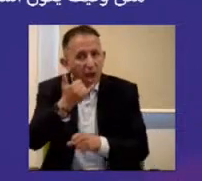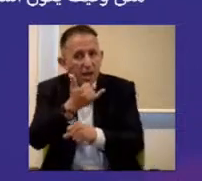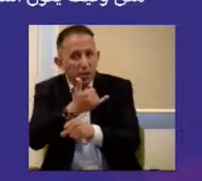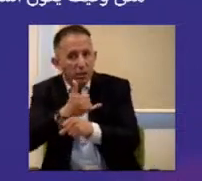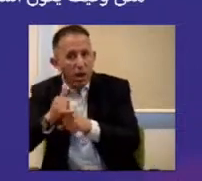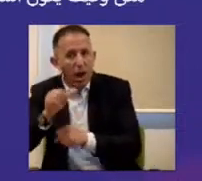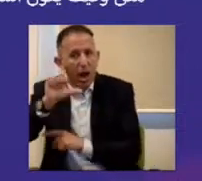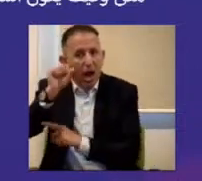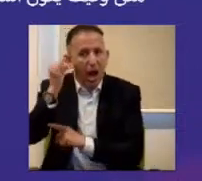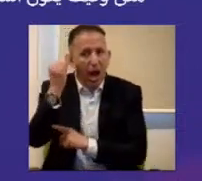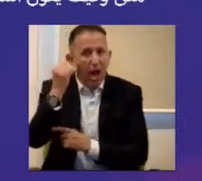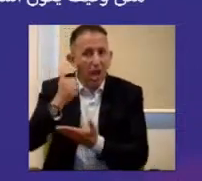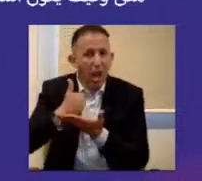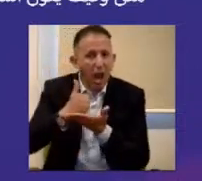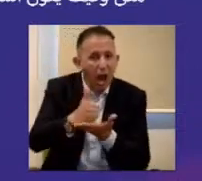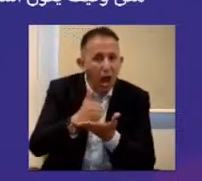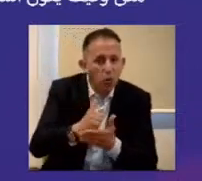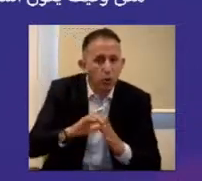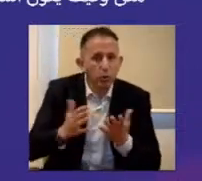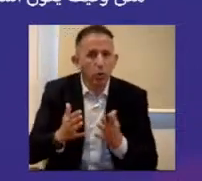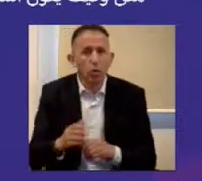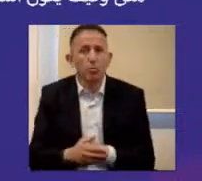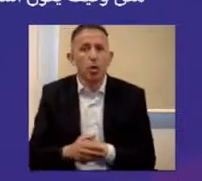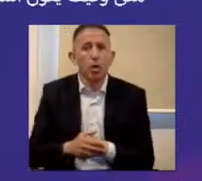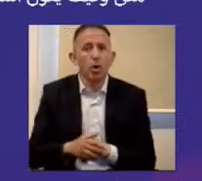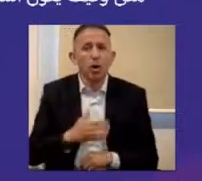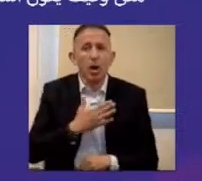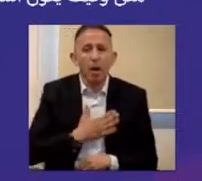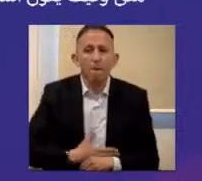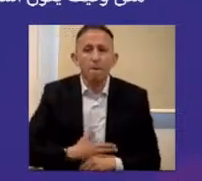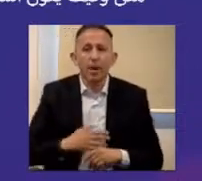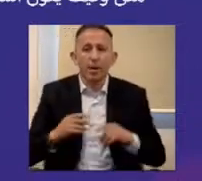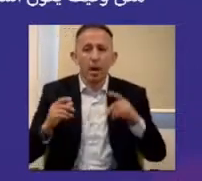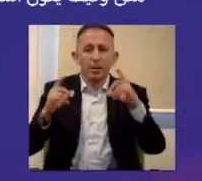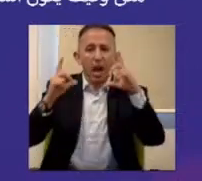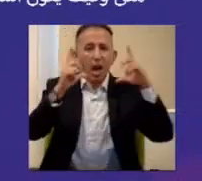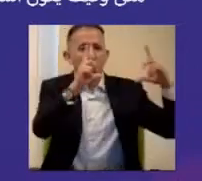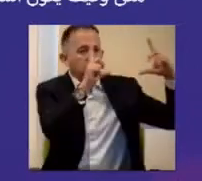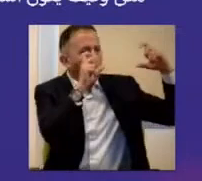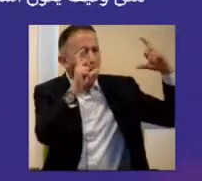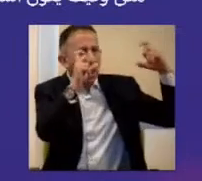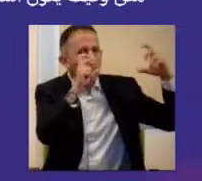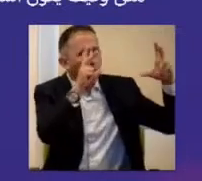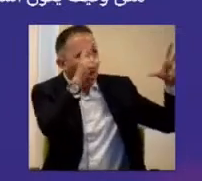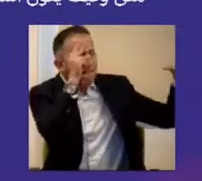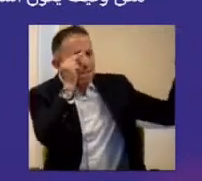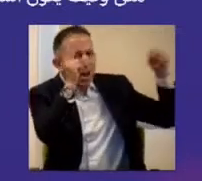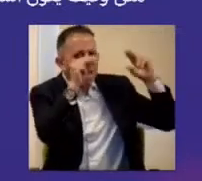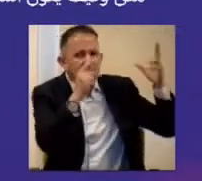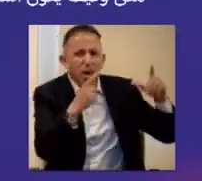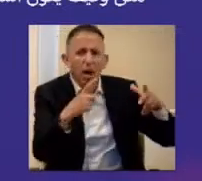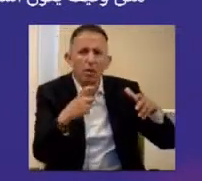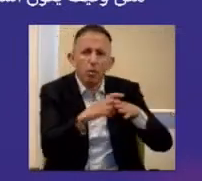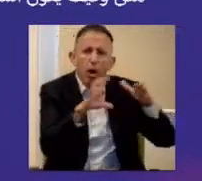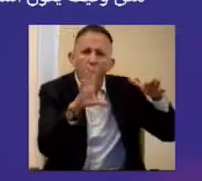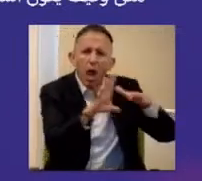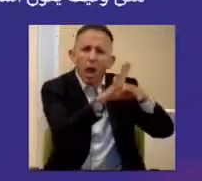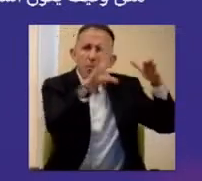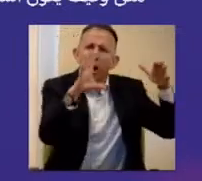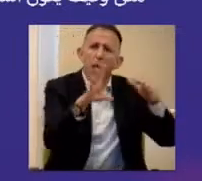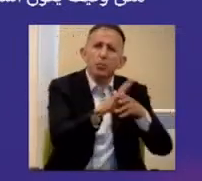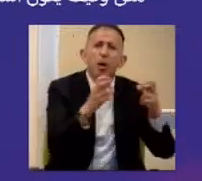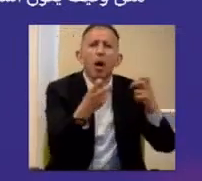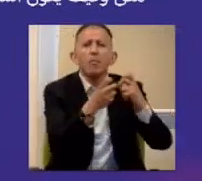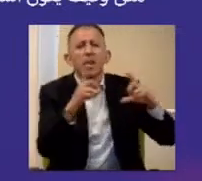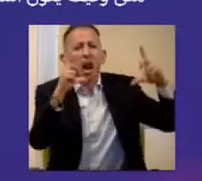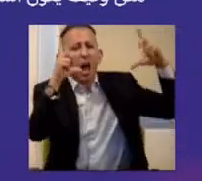so on, about objects, people, sounds, and scenes. So what are the objects in this image? This is not an easy task for a computer,